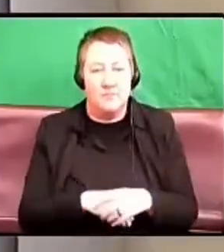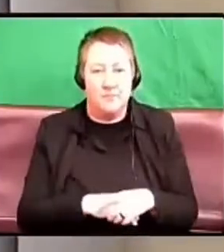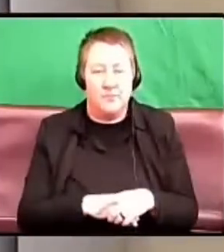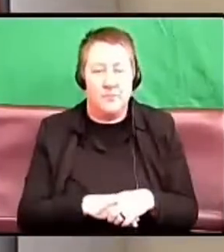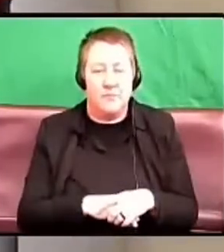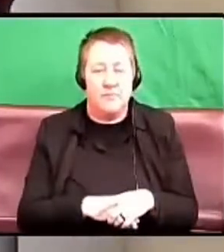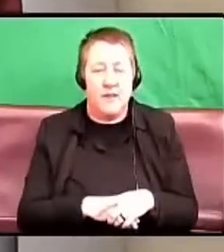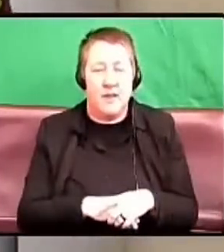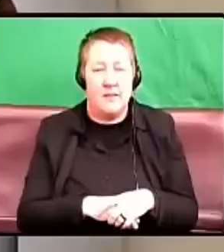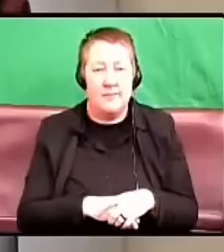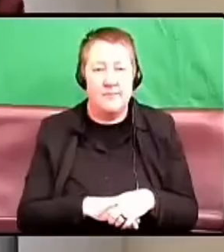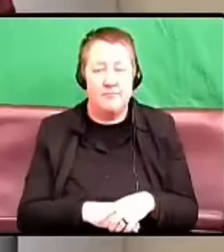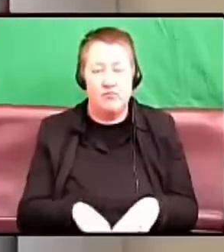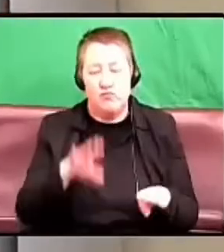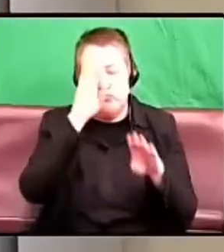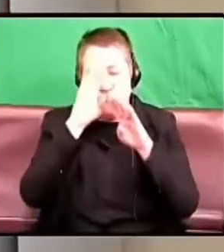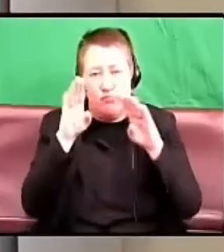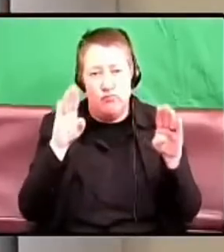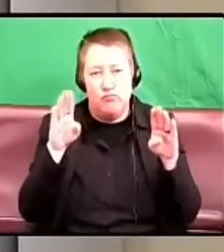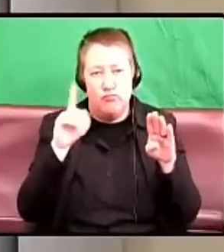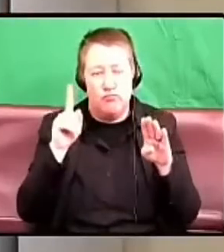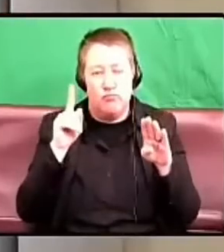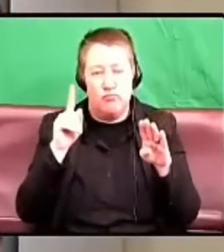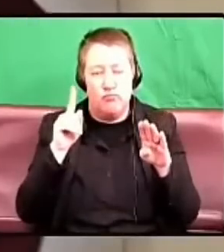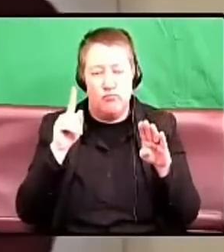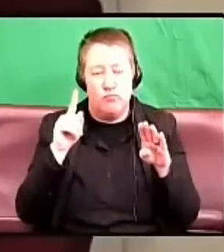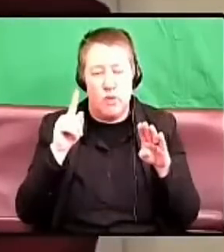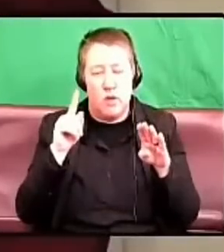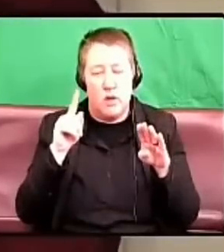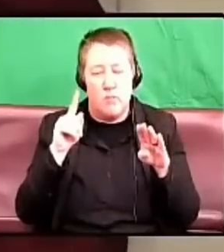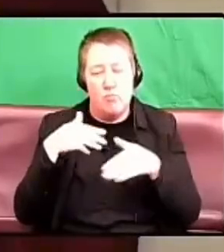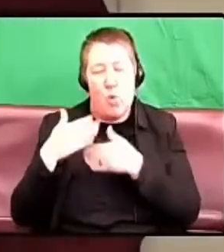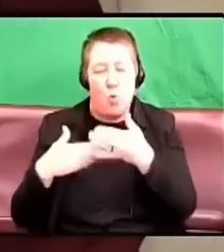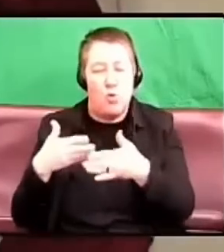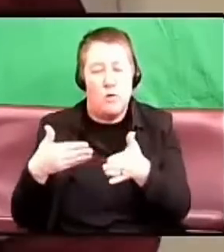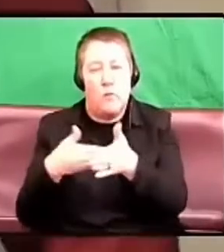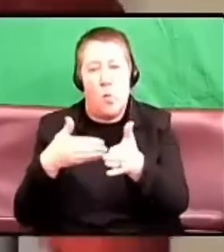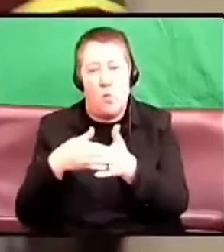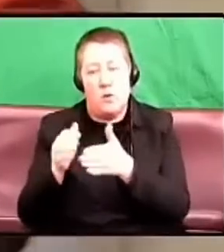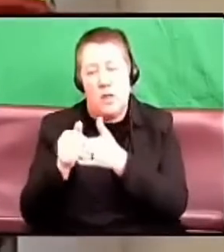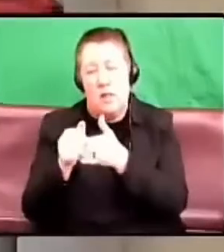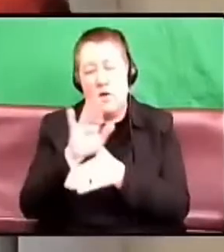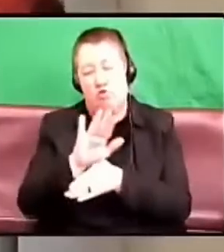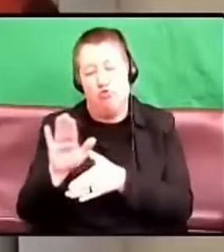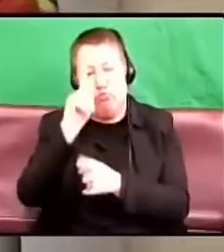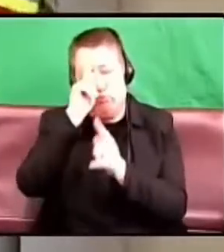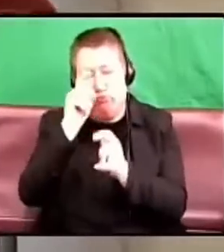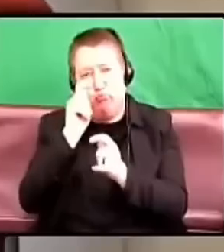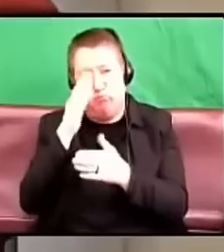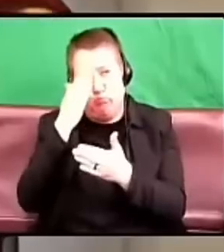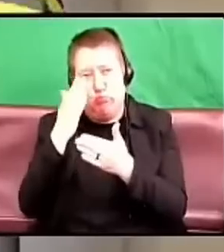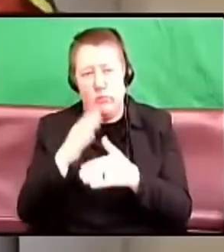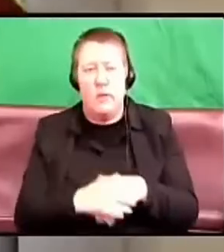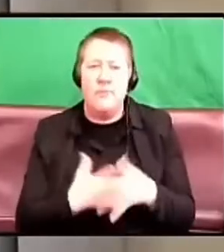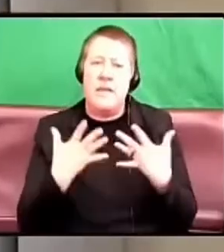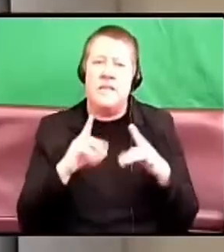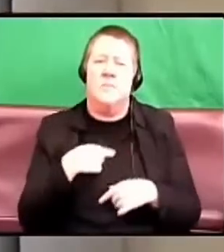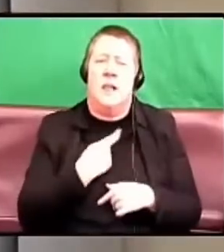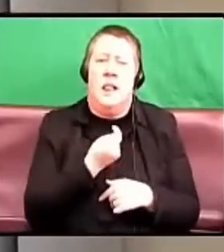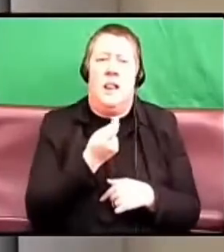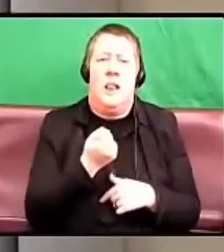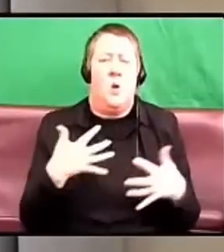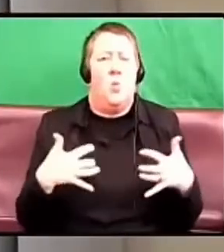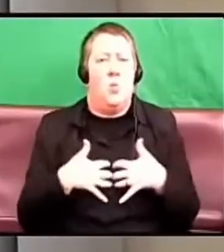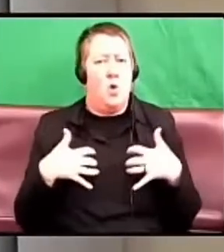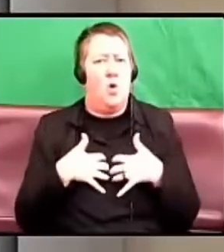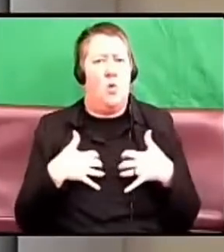And greetings to the leadership of the Progressive Caucus. Chair, I'm a little bit worried because it seems